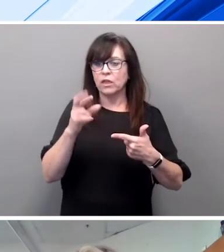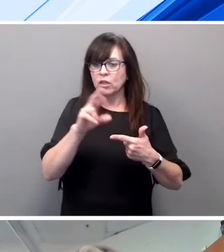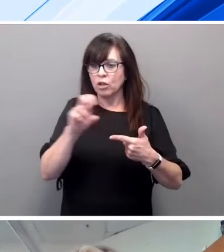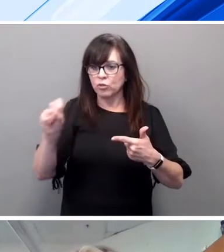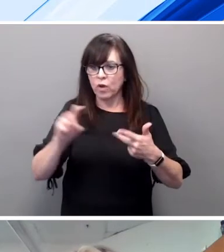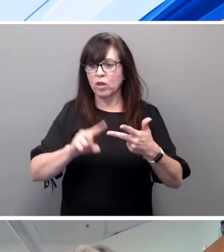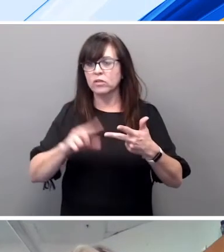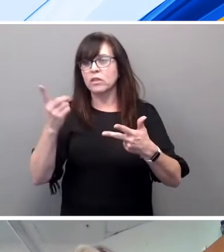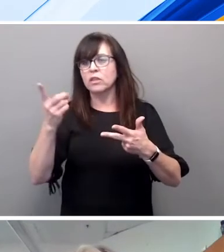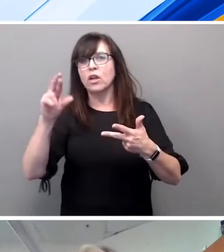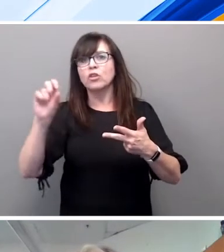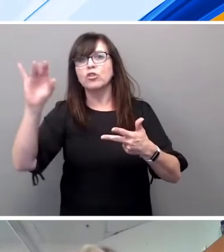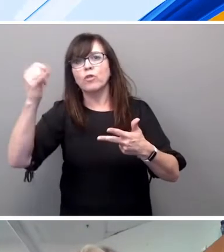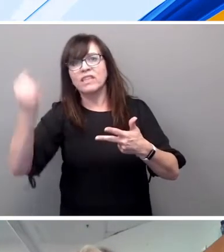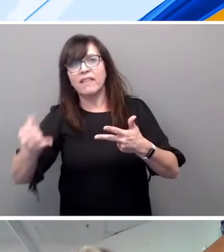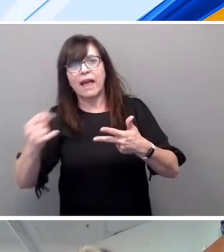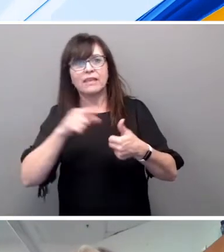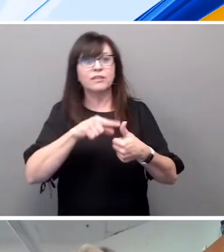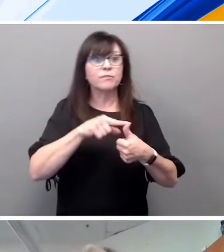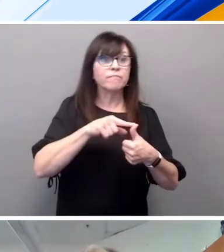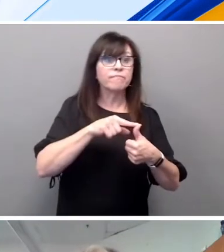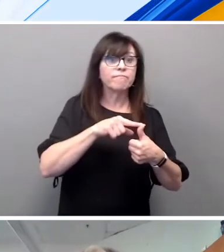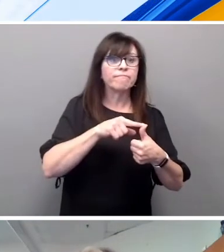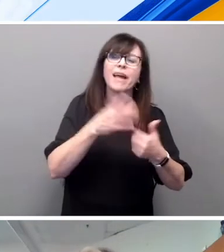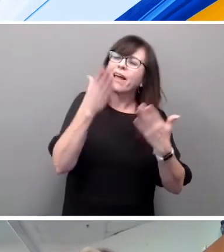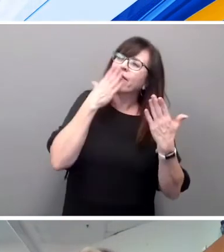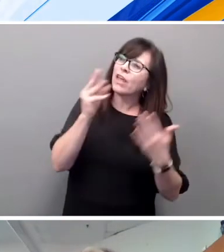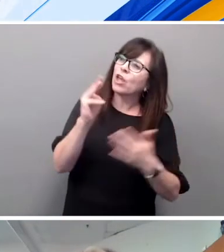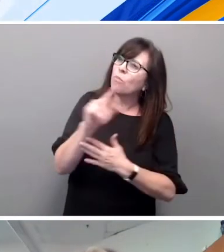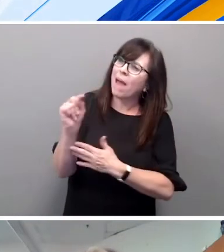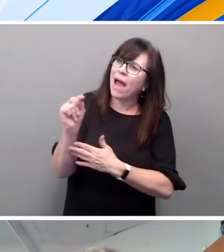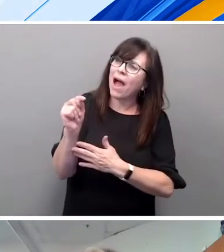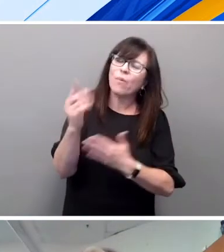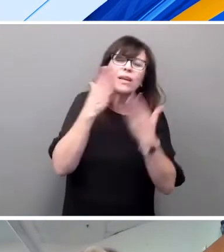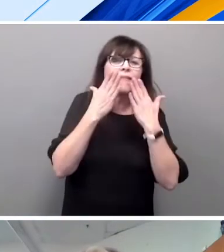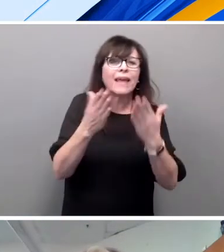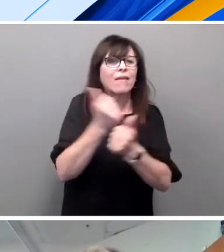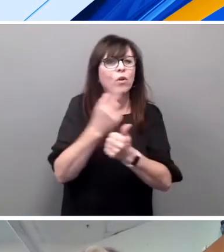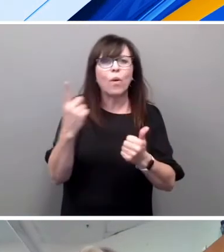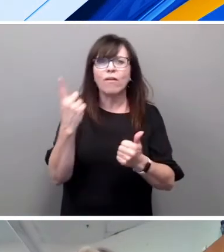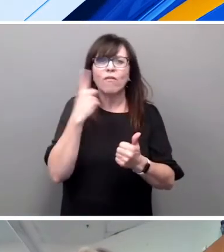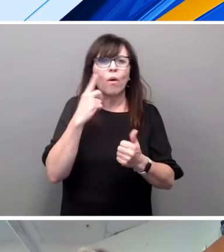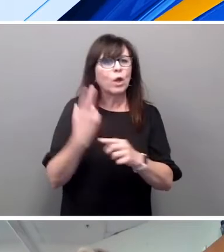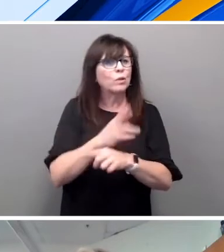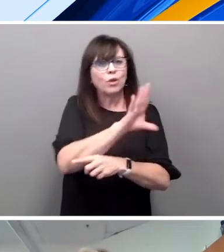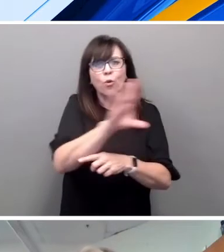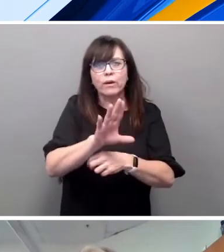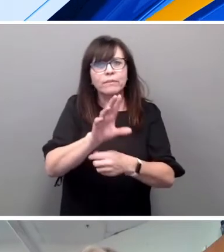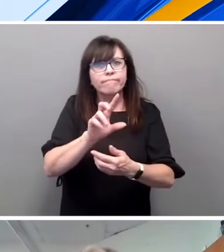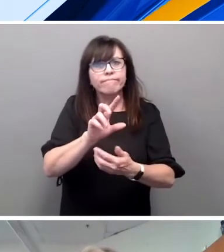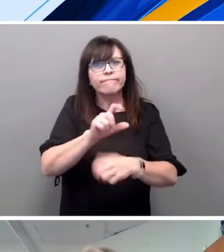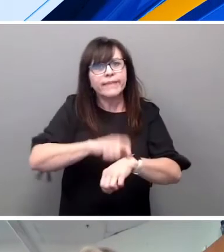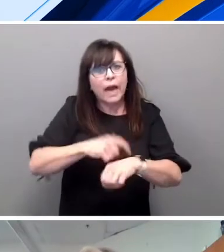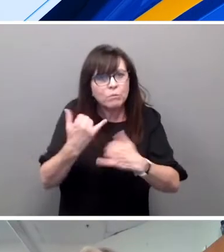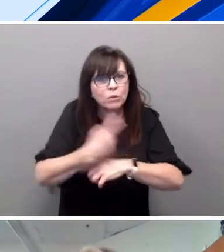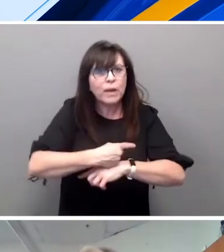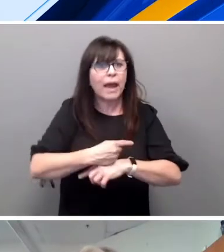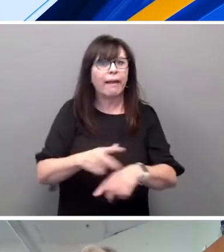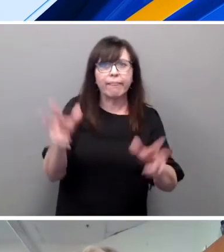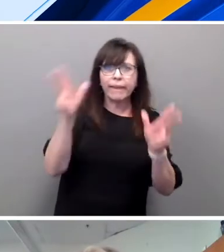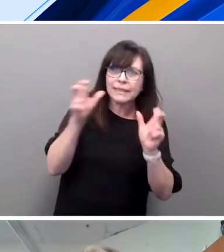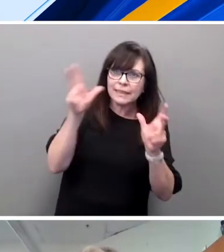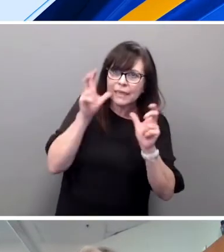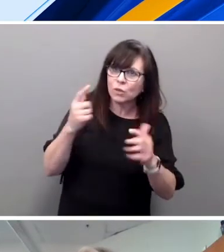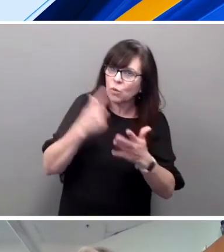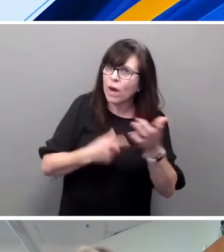Hocham-Lopez. Thank you, Matt. I just want to thank everyone for taking the time today and listening to